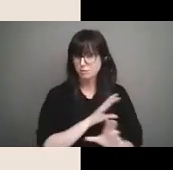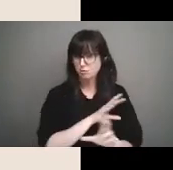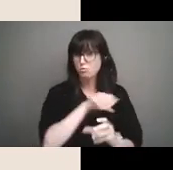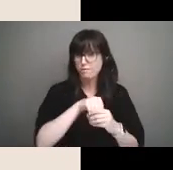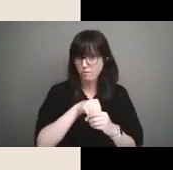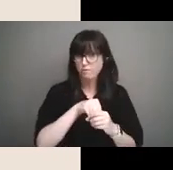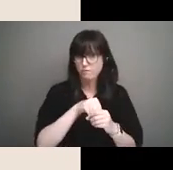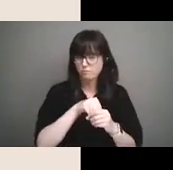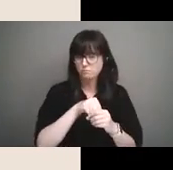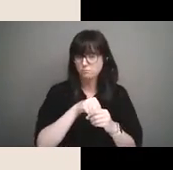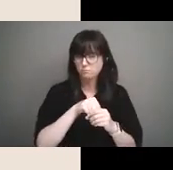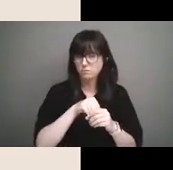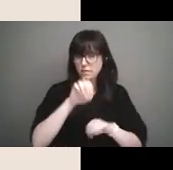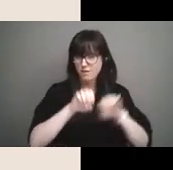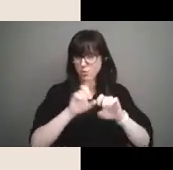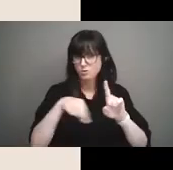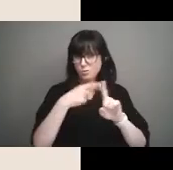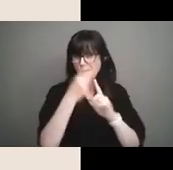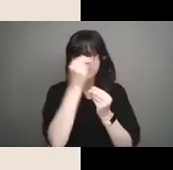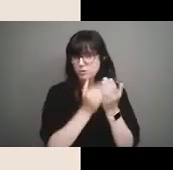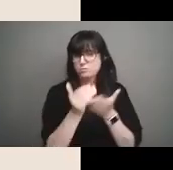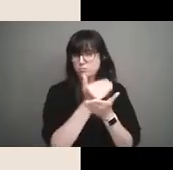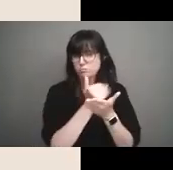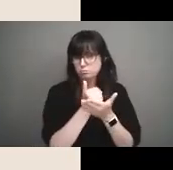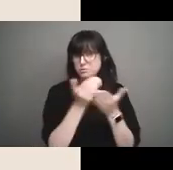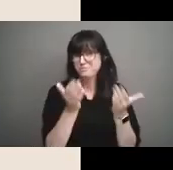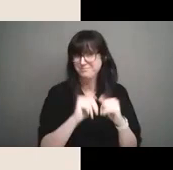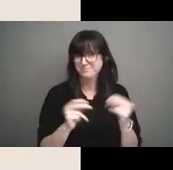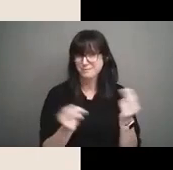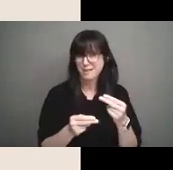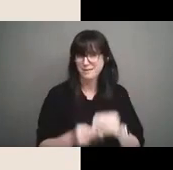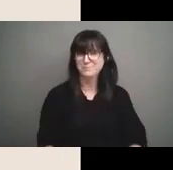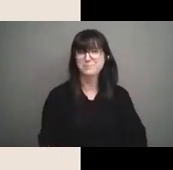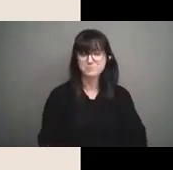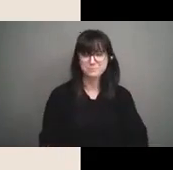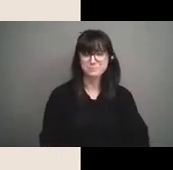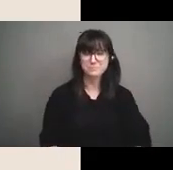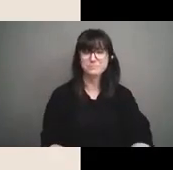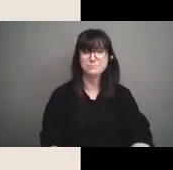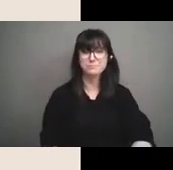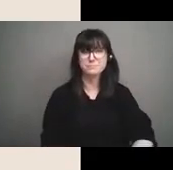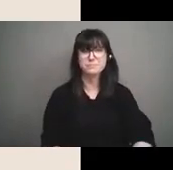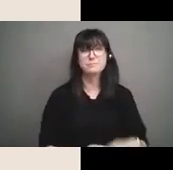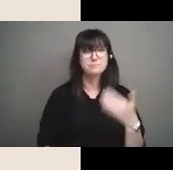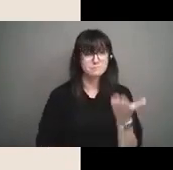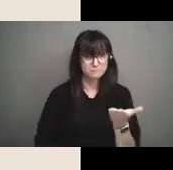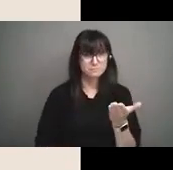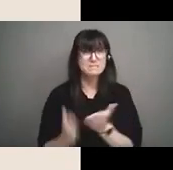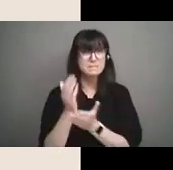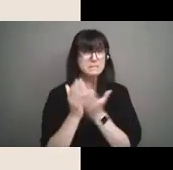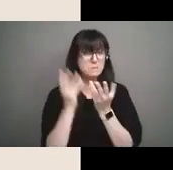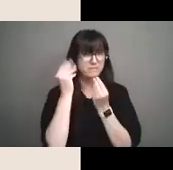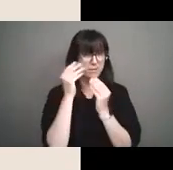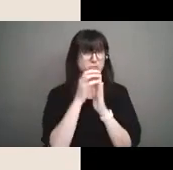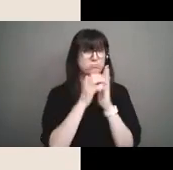when we're collecting their data. So we'll go to the next slide, please. So this is some of the information that